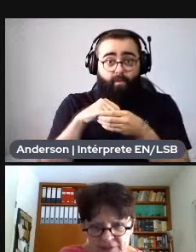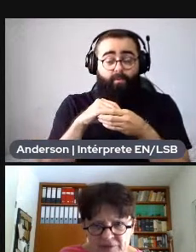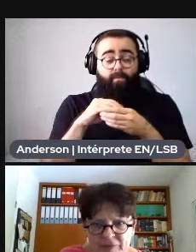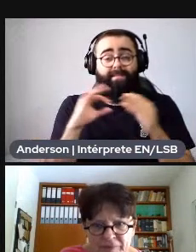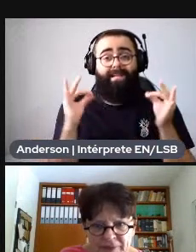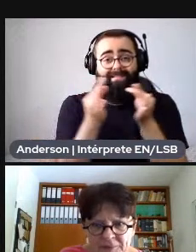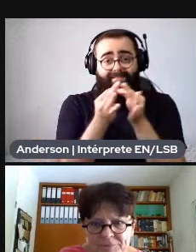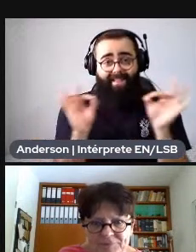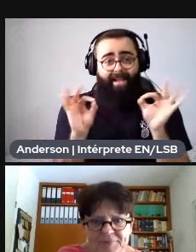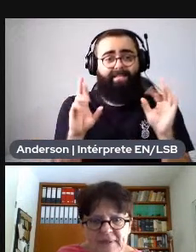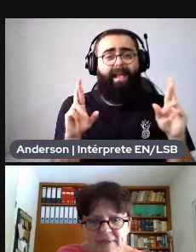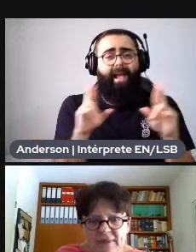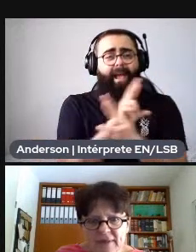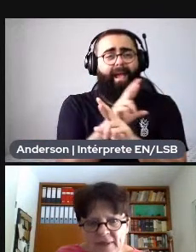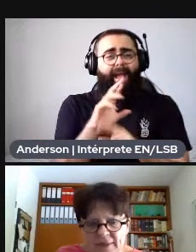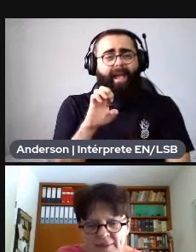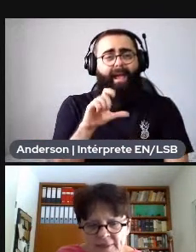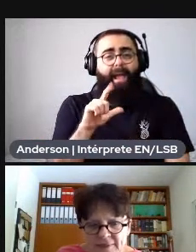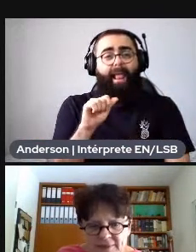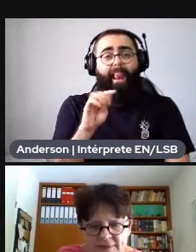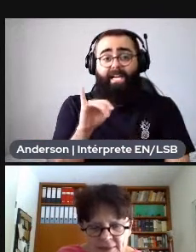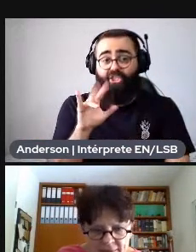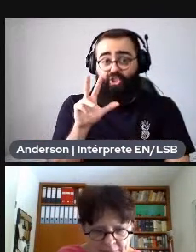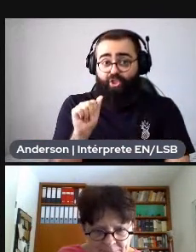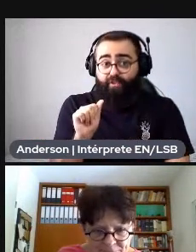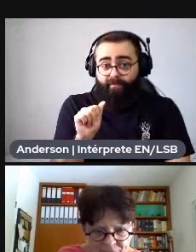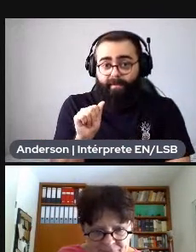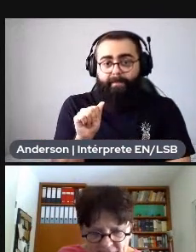causative volver, and